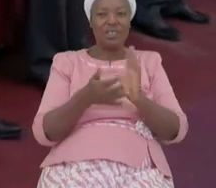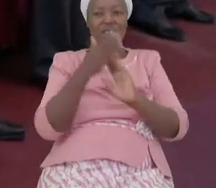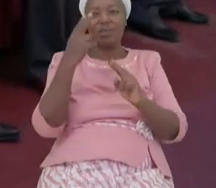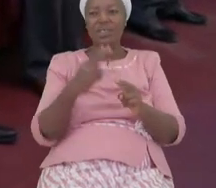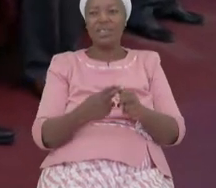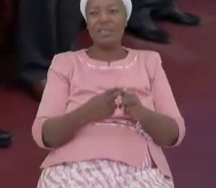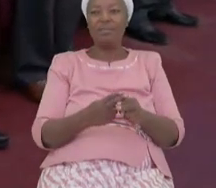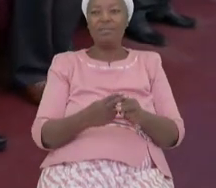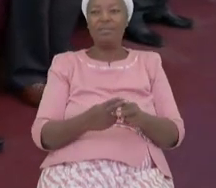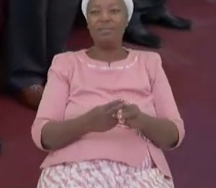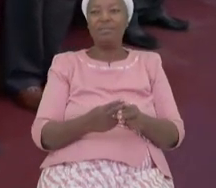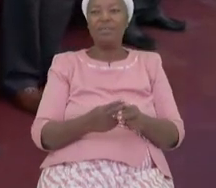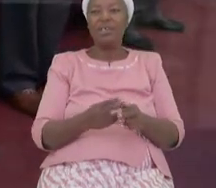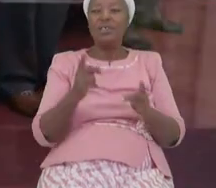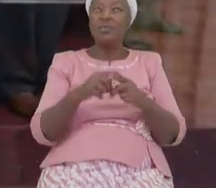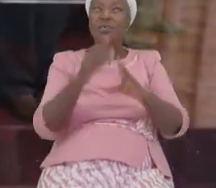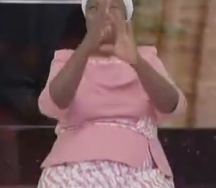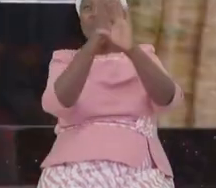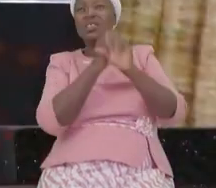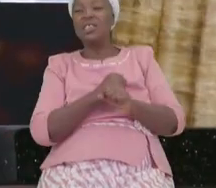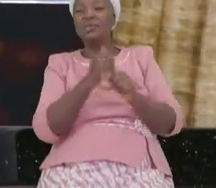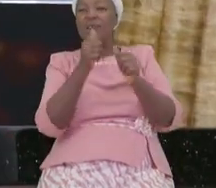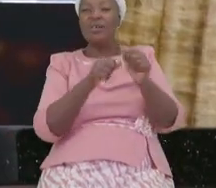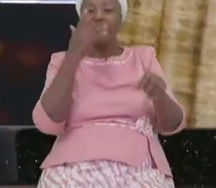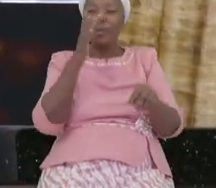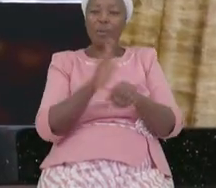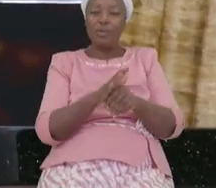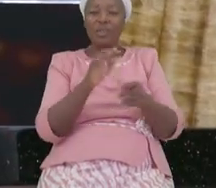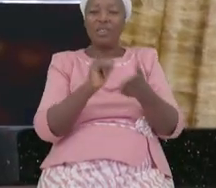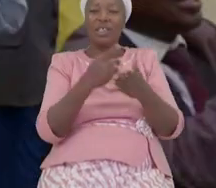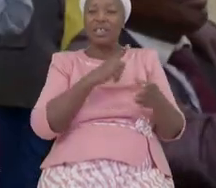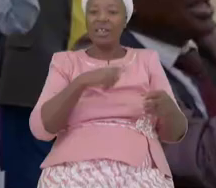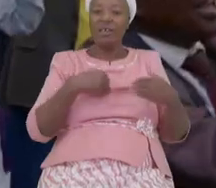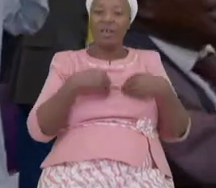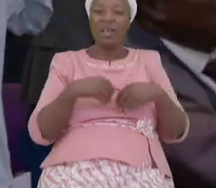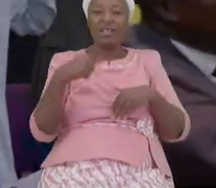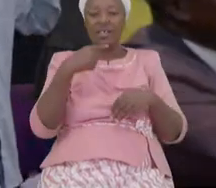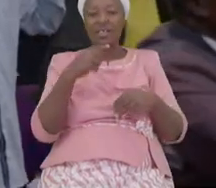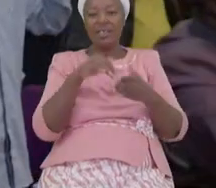to receive every promise the Lord has given.